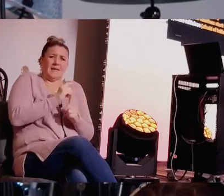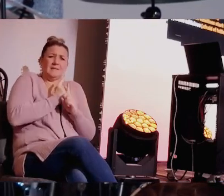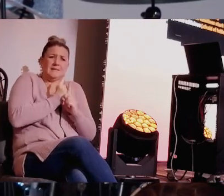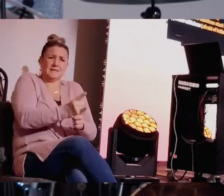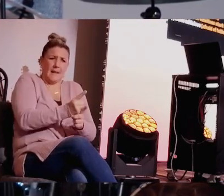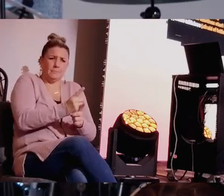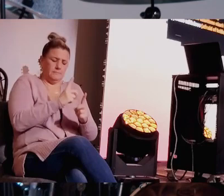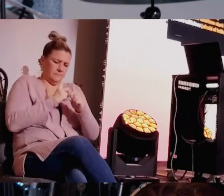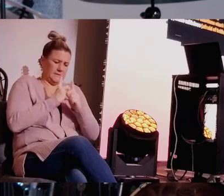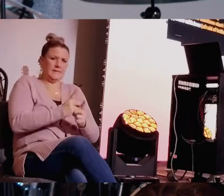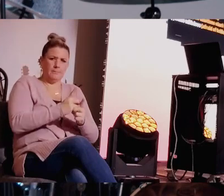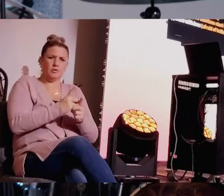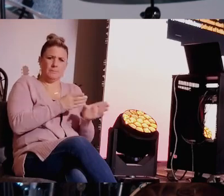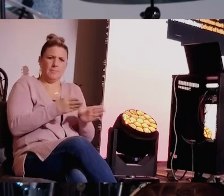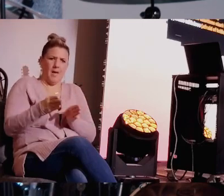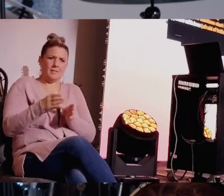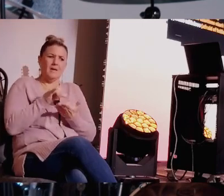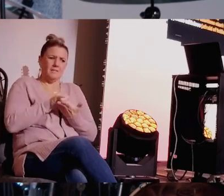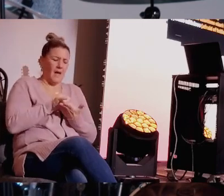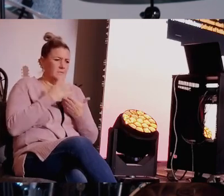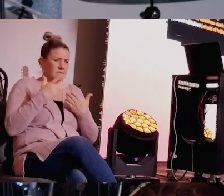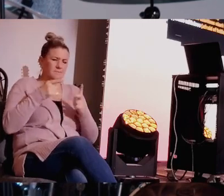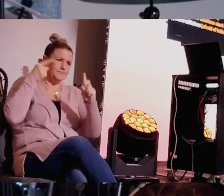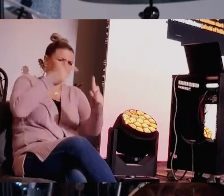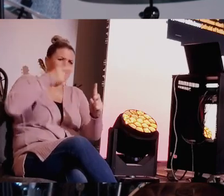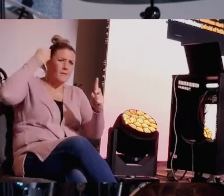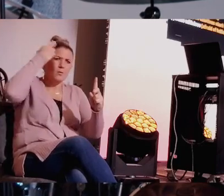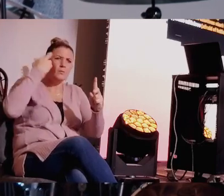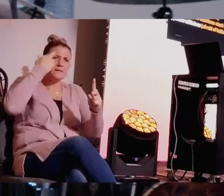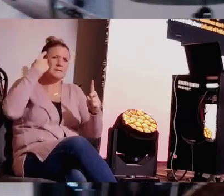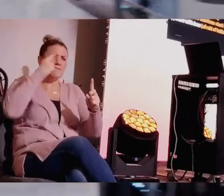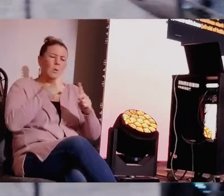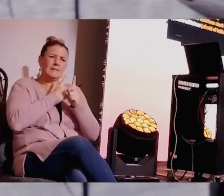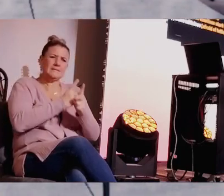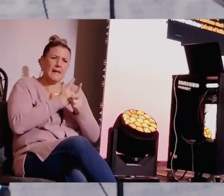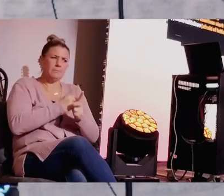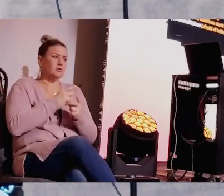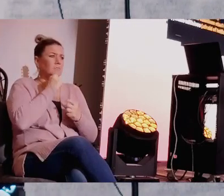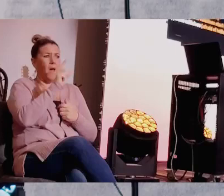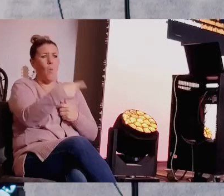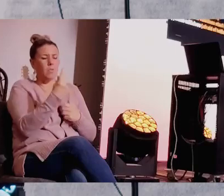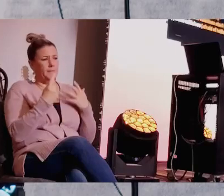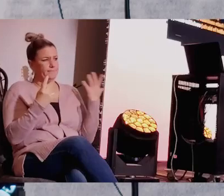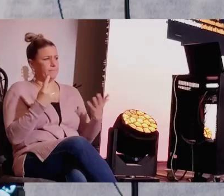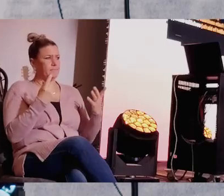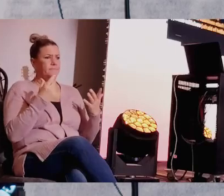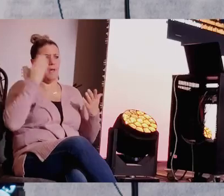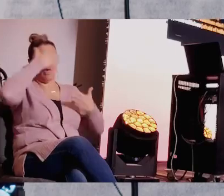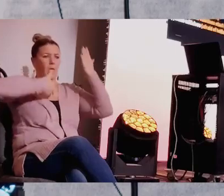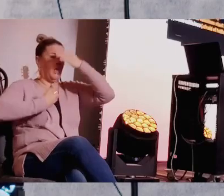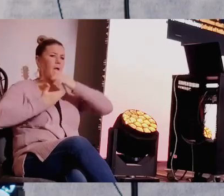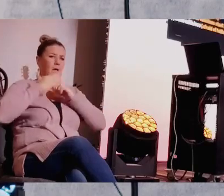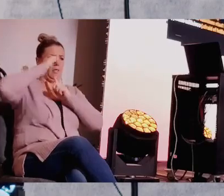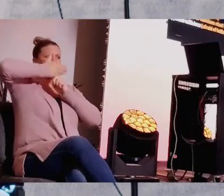path. That's the intentionality of the discipleship path, is not to just kind of blanket it.